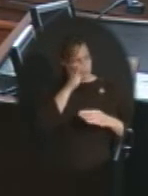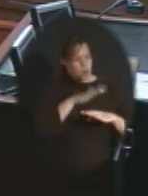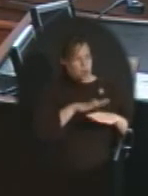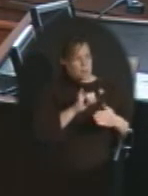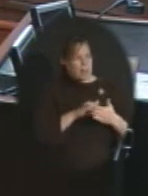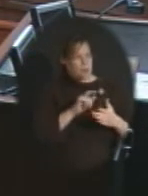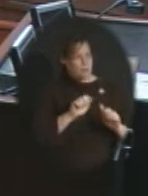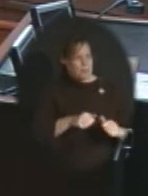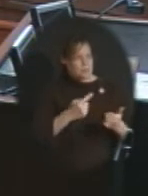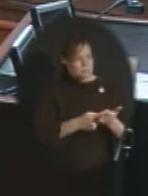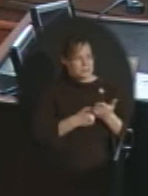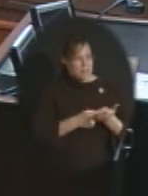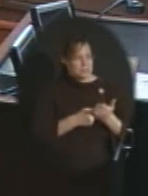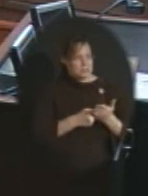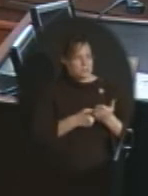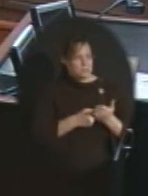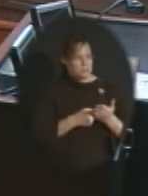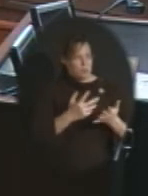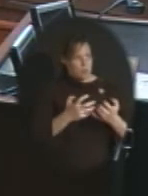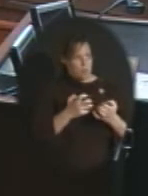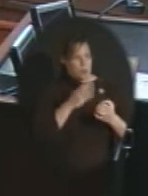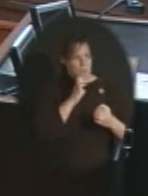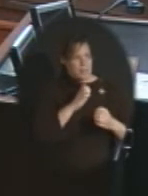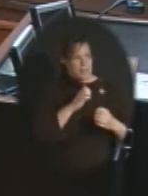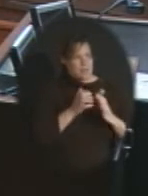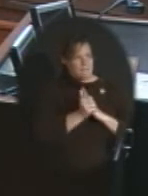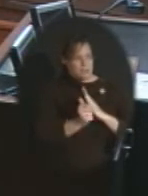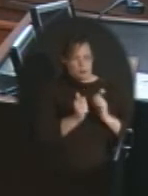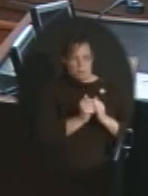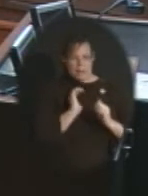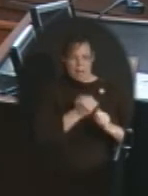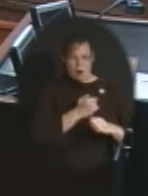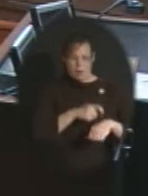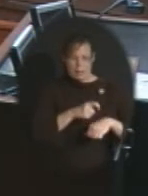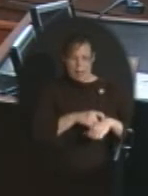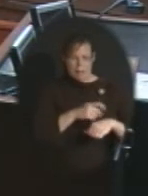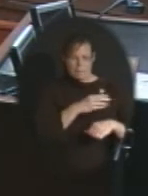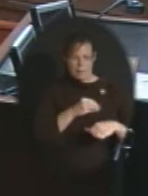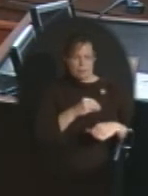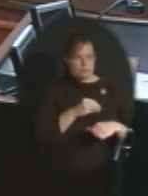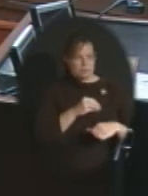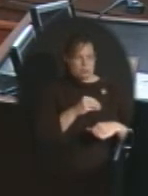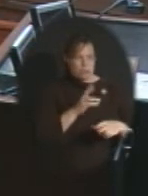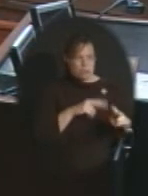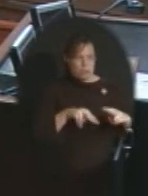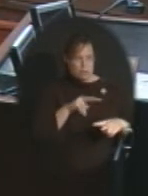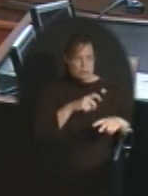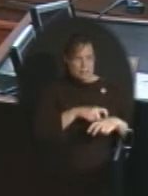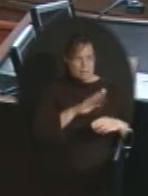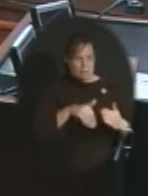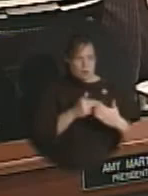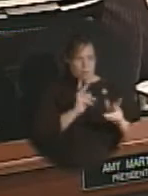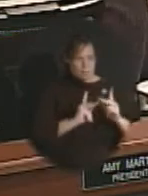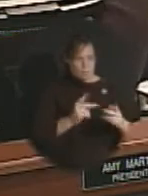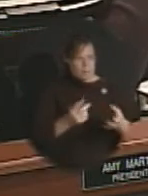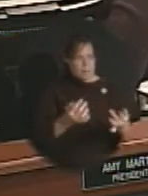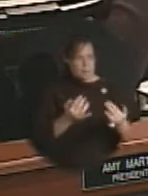can discuss it. You bet. We certainly want to be efficient with our time and respectful of the time of all the people who attend.